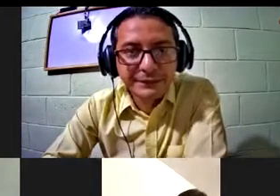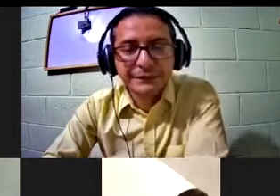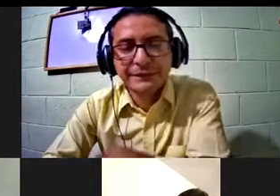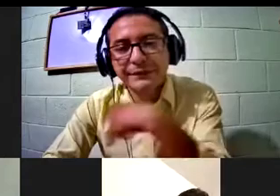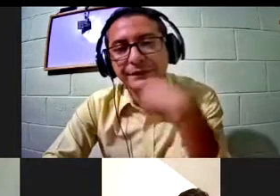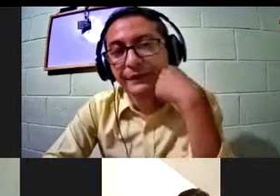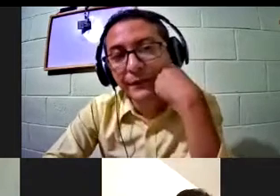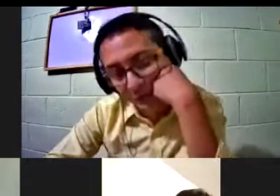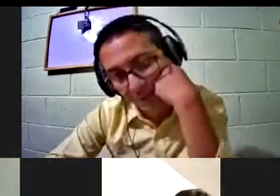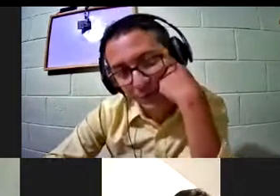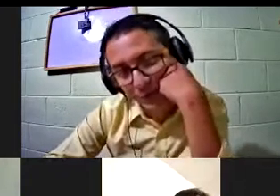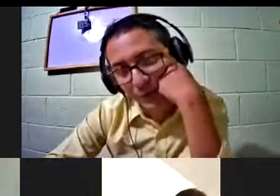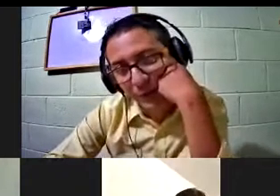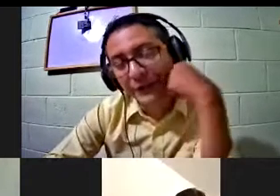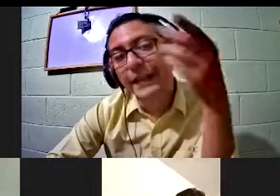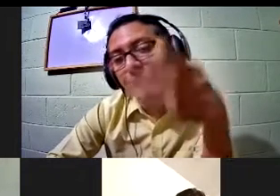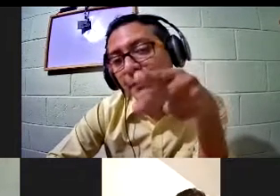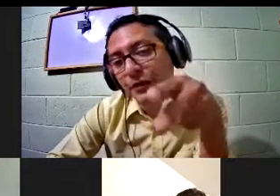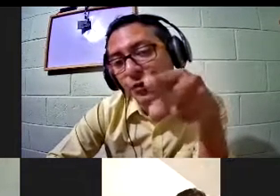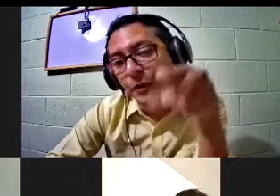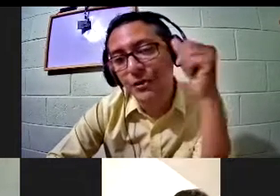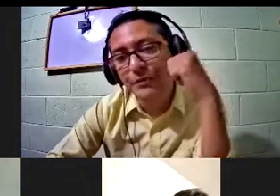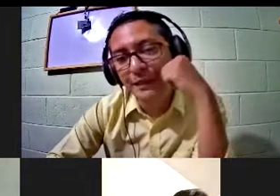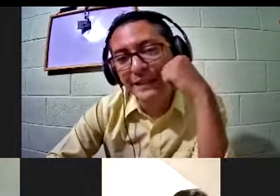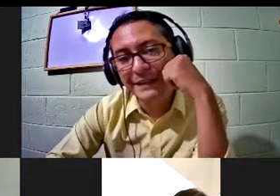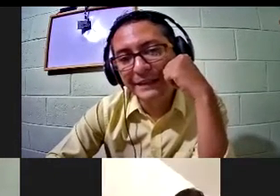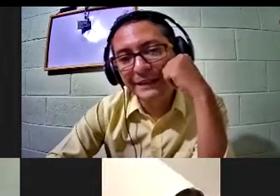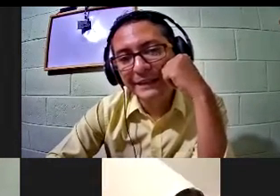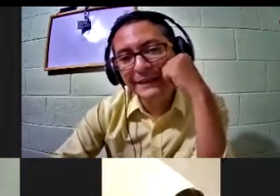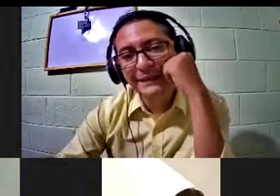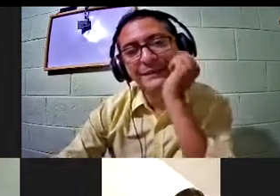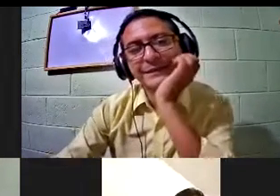No anoté. Come on, then tell me two of yours, please.